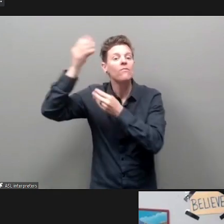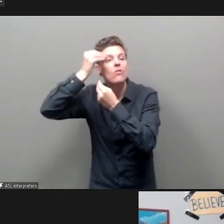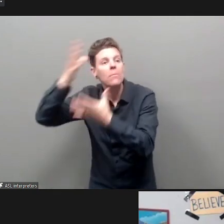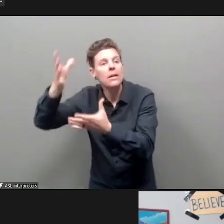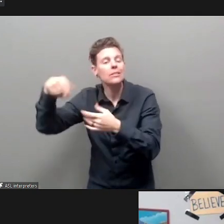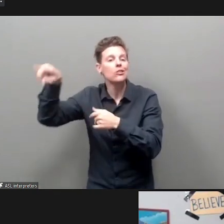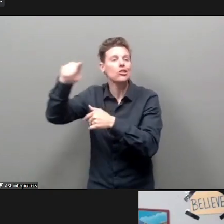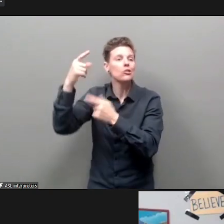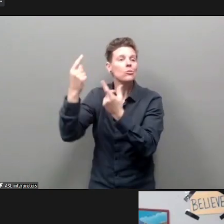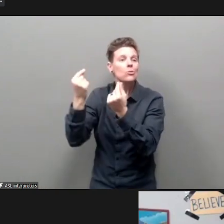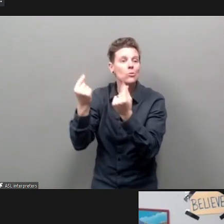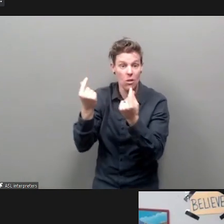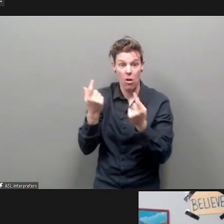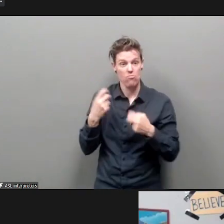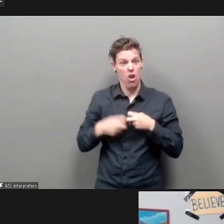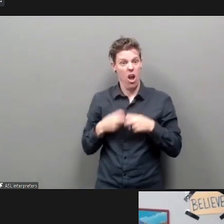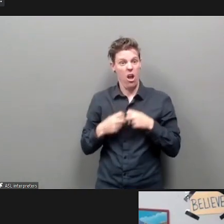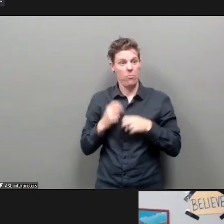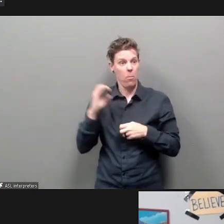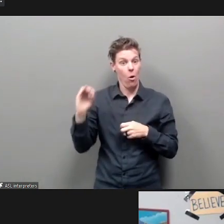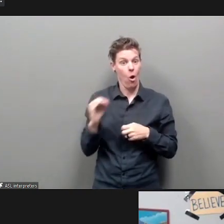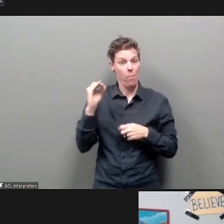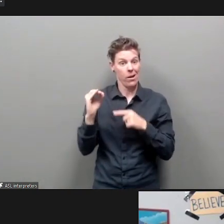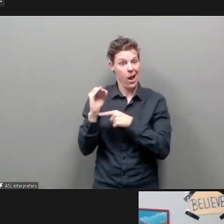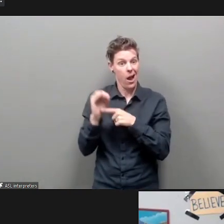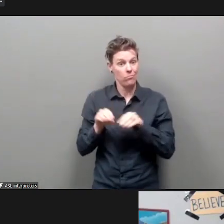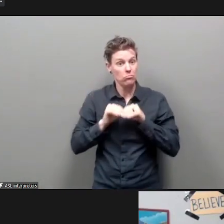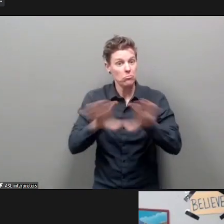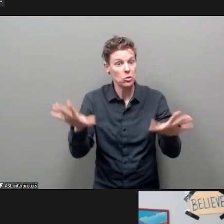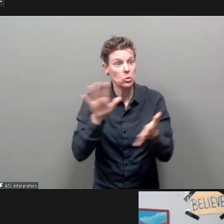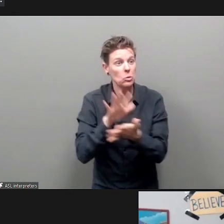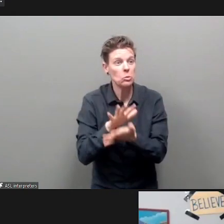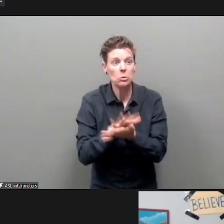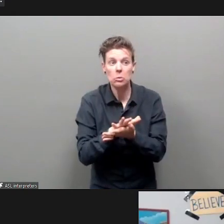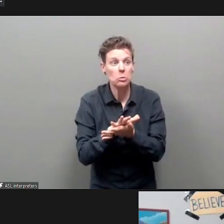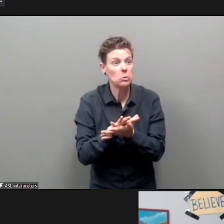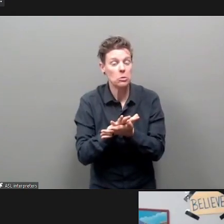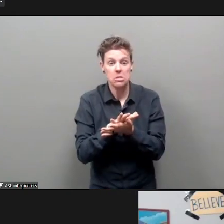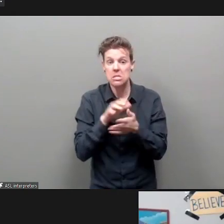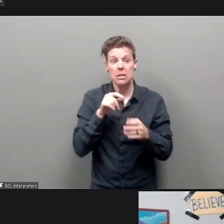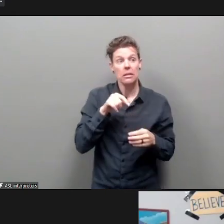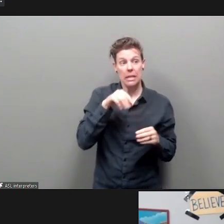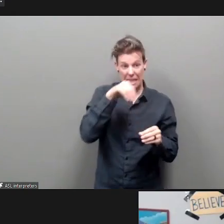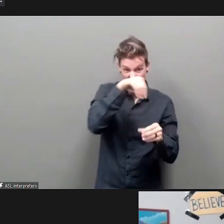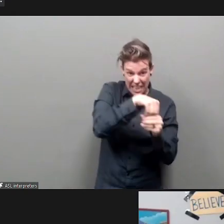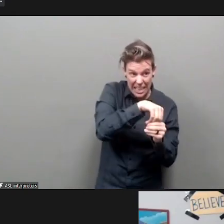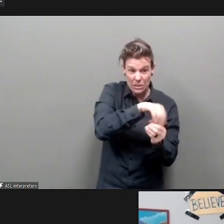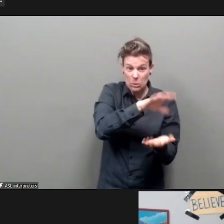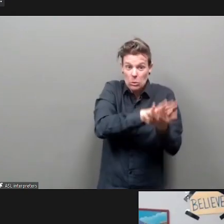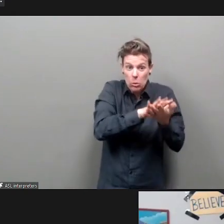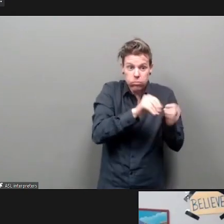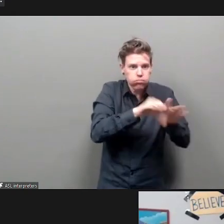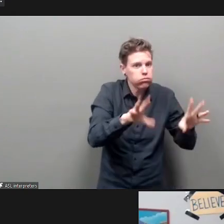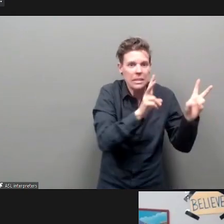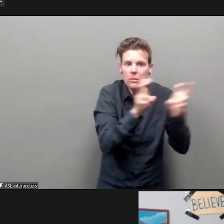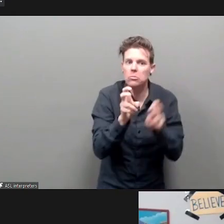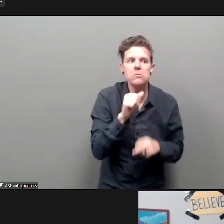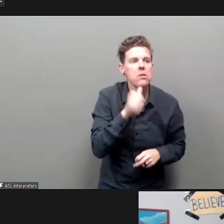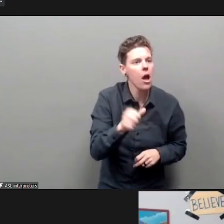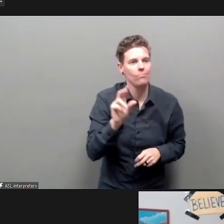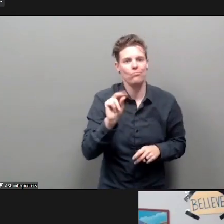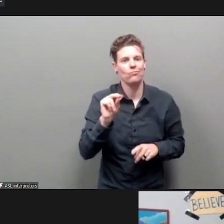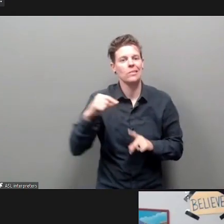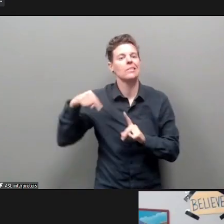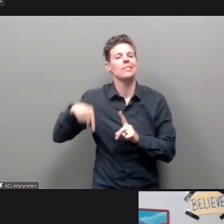is not people infecting each other in the schools, but more staff in particular, too many staff